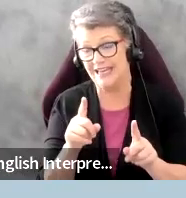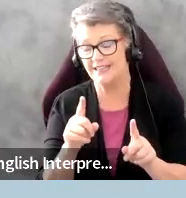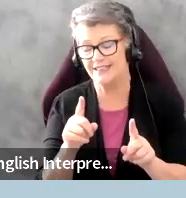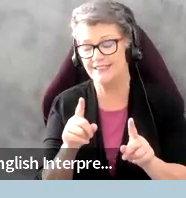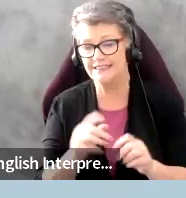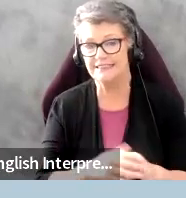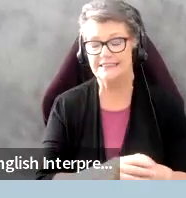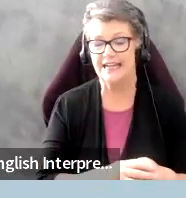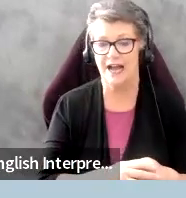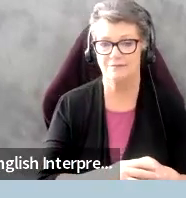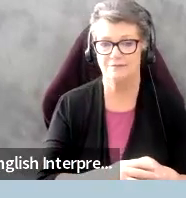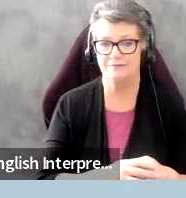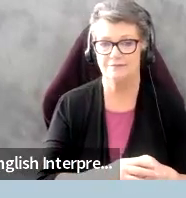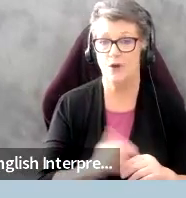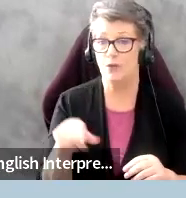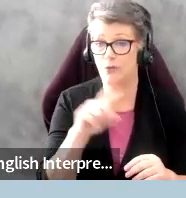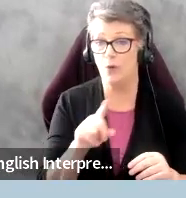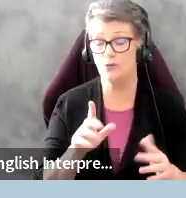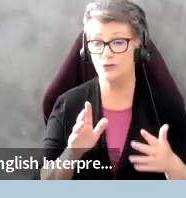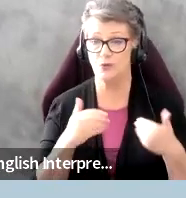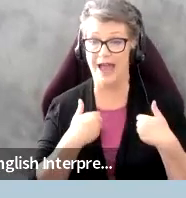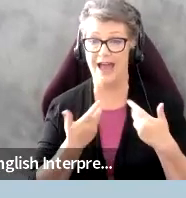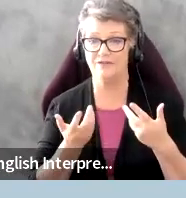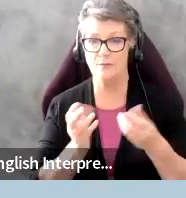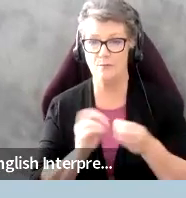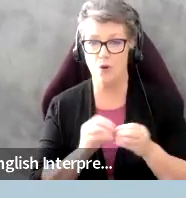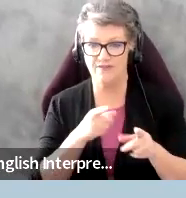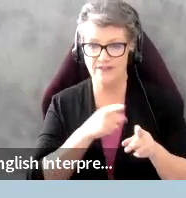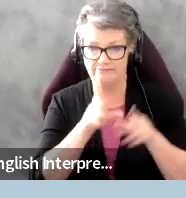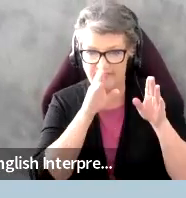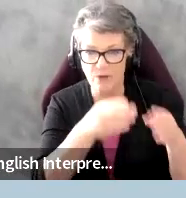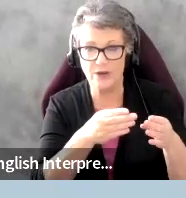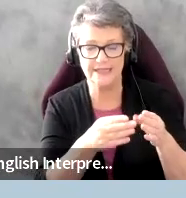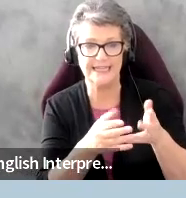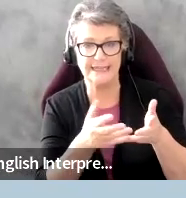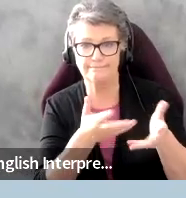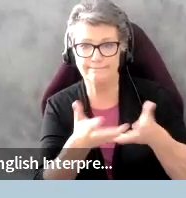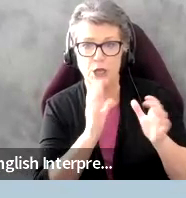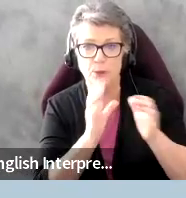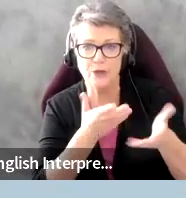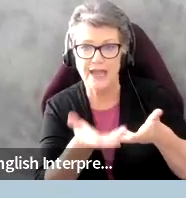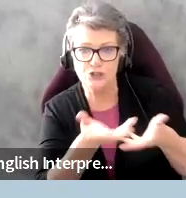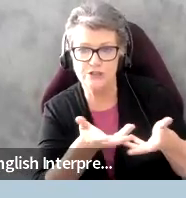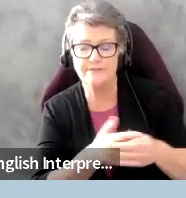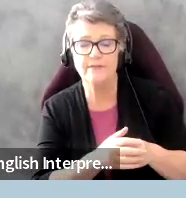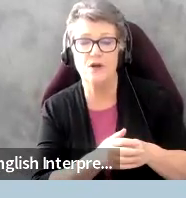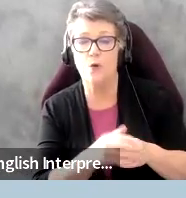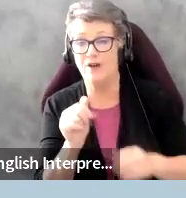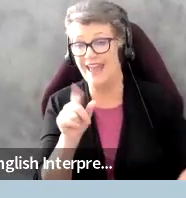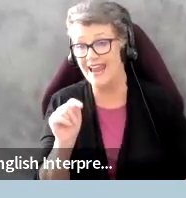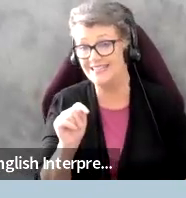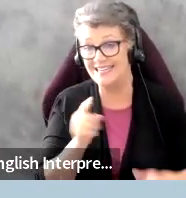that those who have more of a focus in the communication piece, or, assistant,